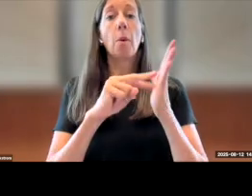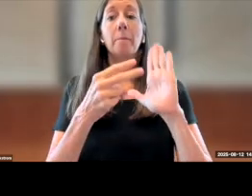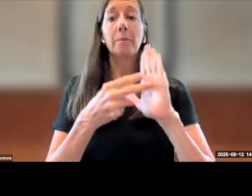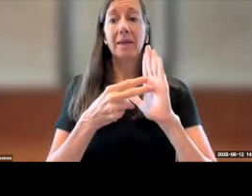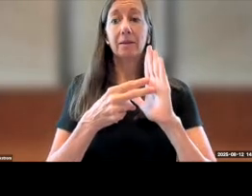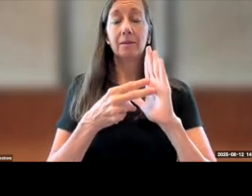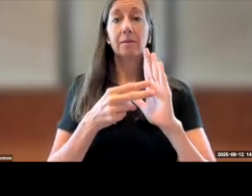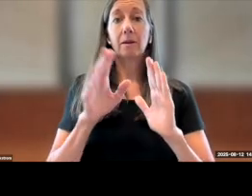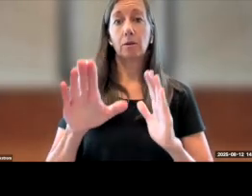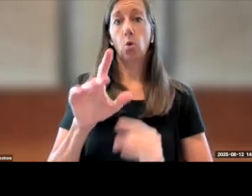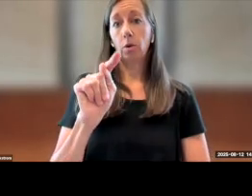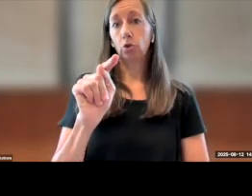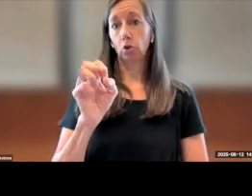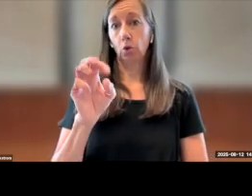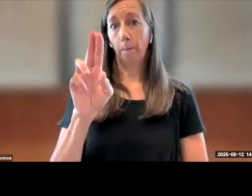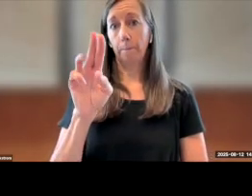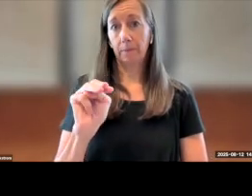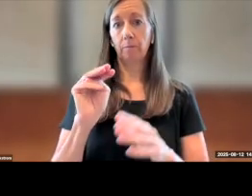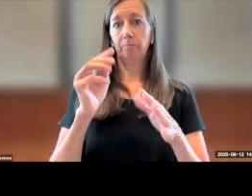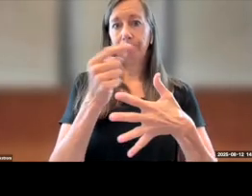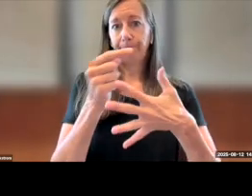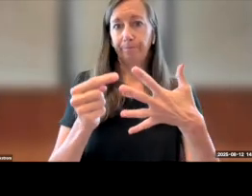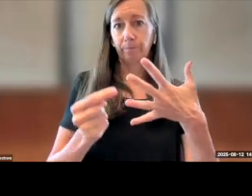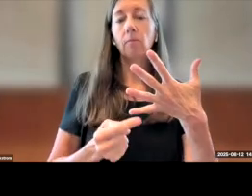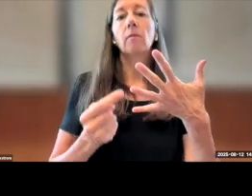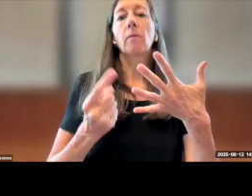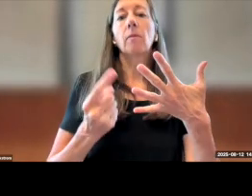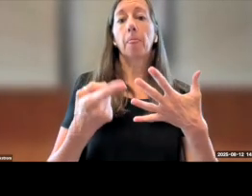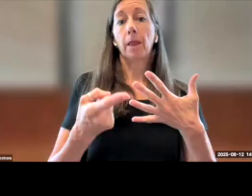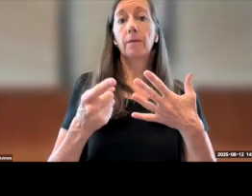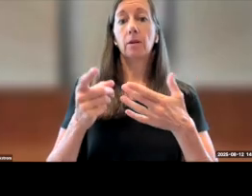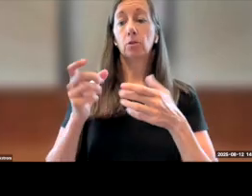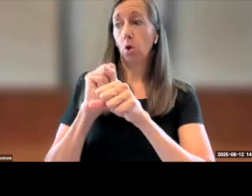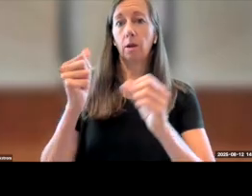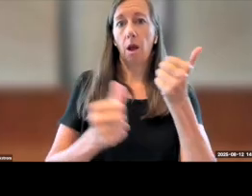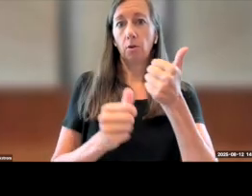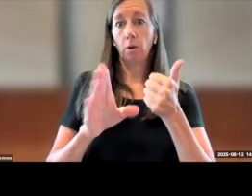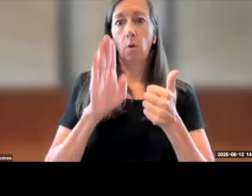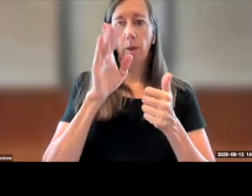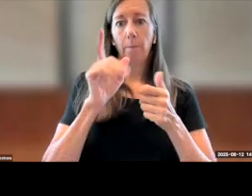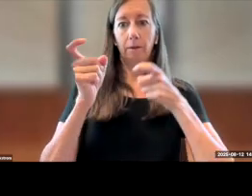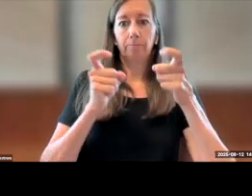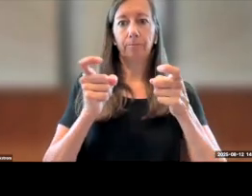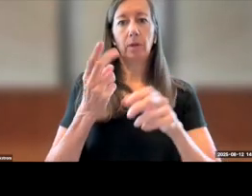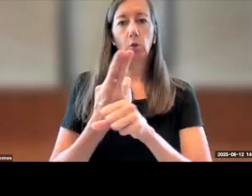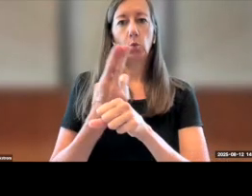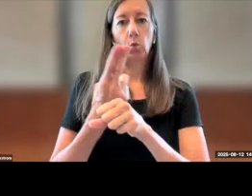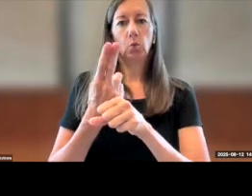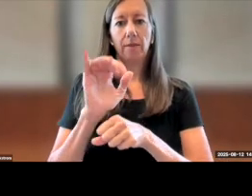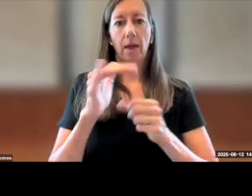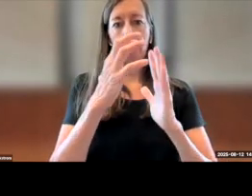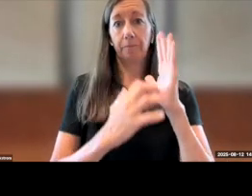working on will be governed by this contract should you choose to use it. Section 9, intellectual